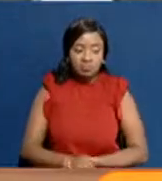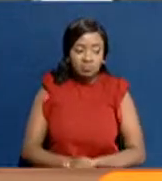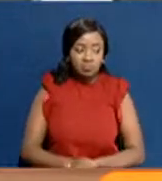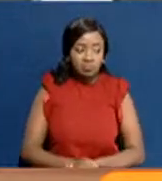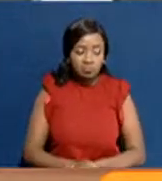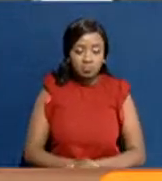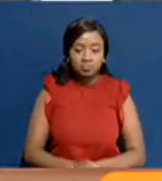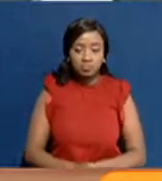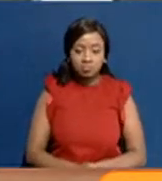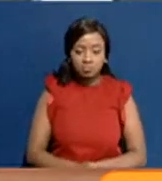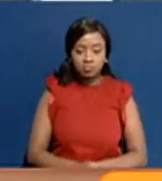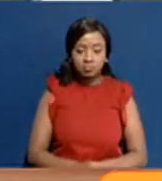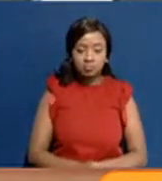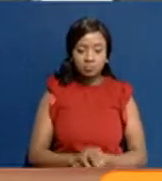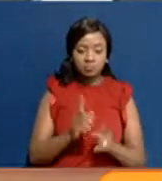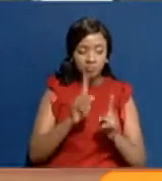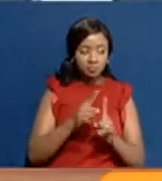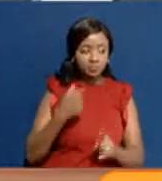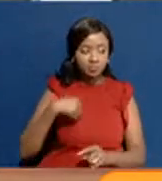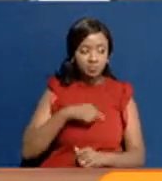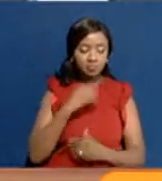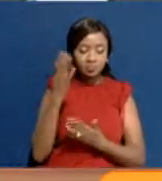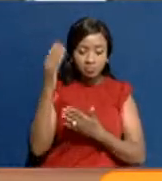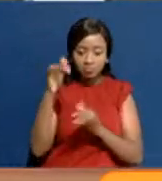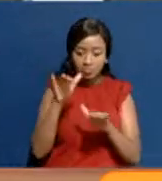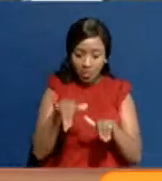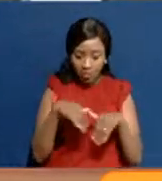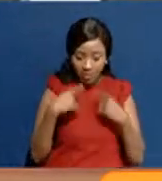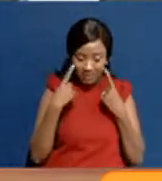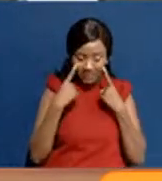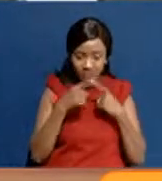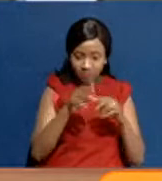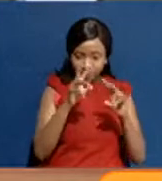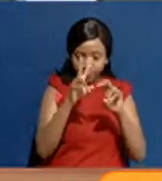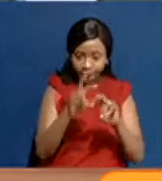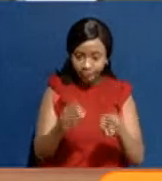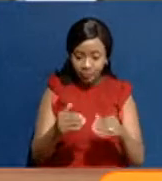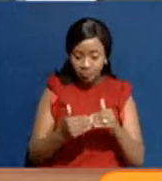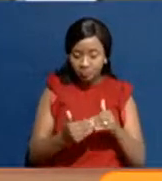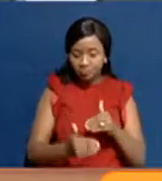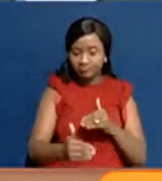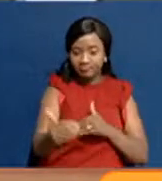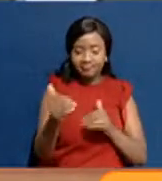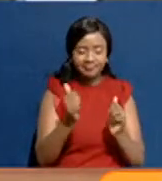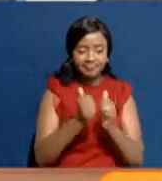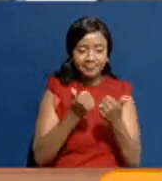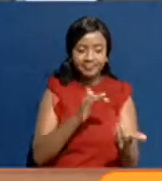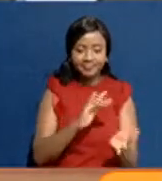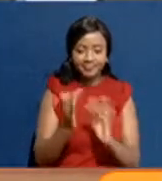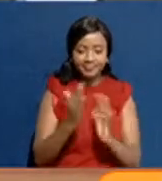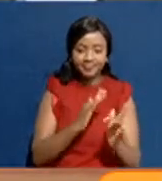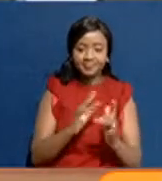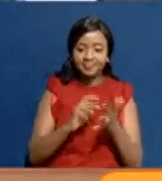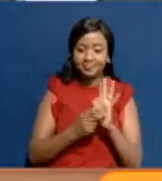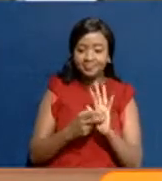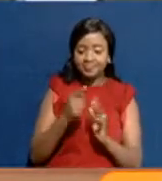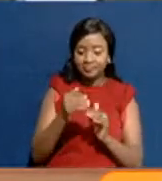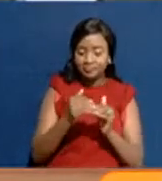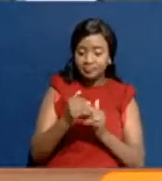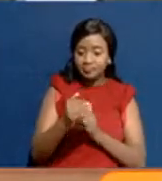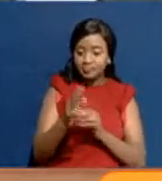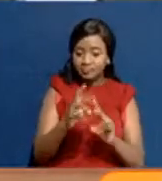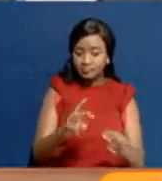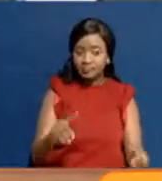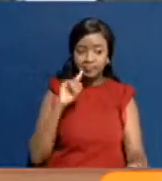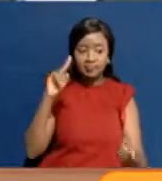We should be hopeful to see where the investigations take us. Will they go to the full length, which is to